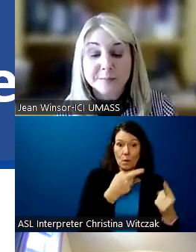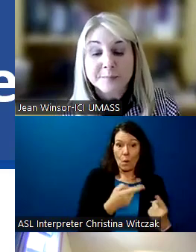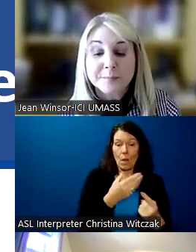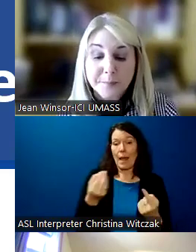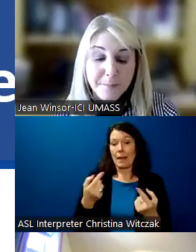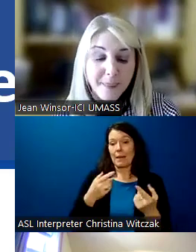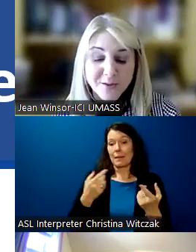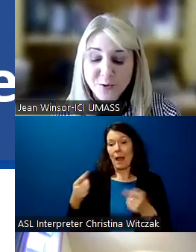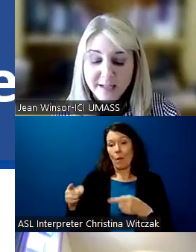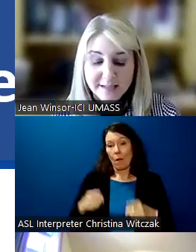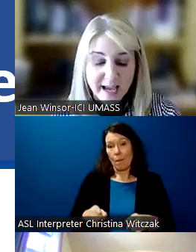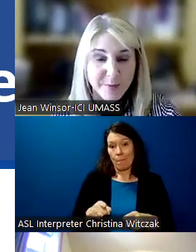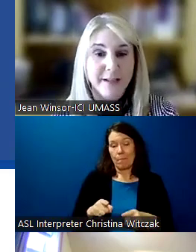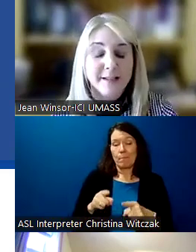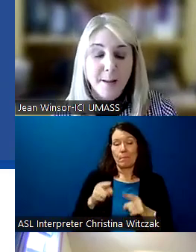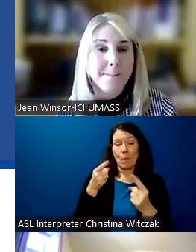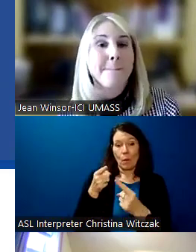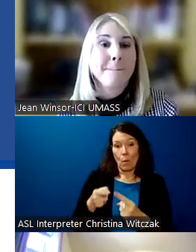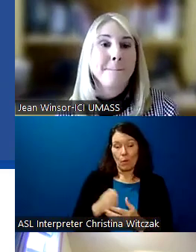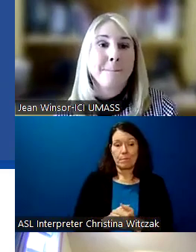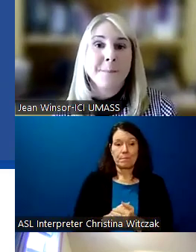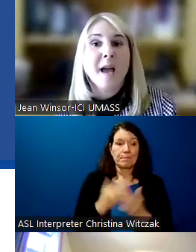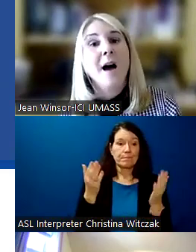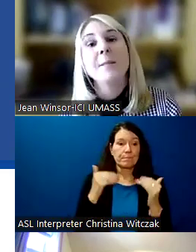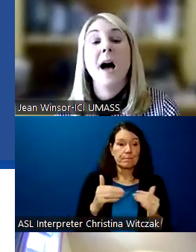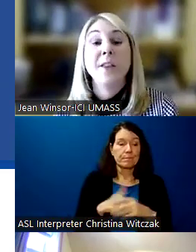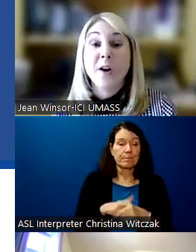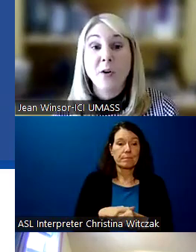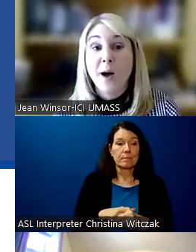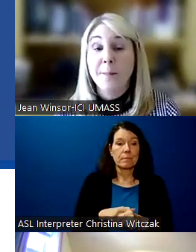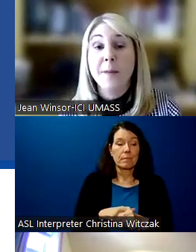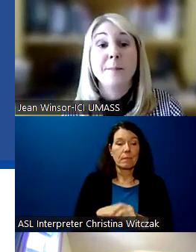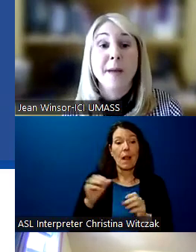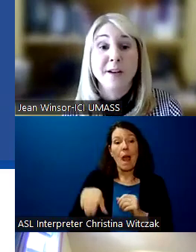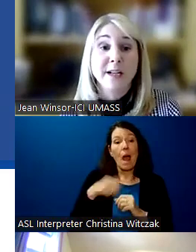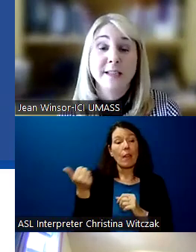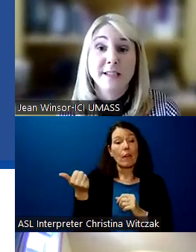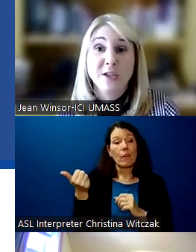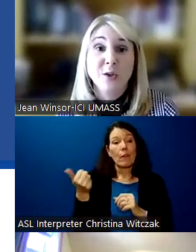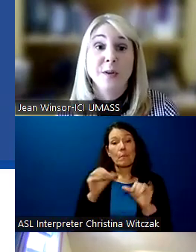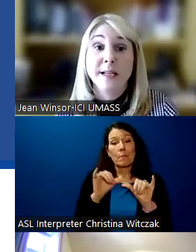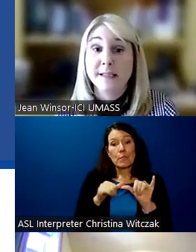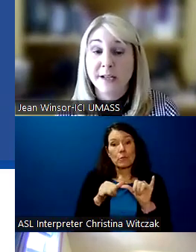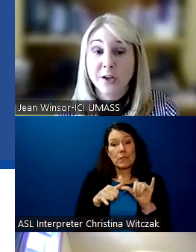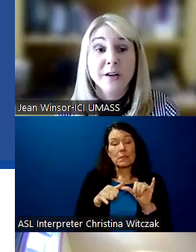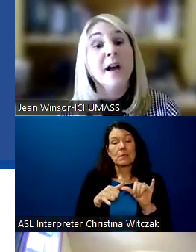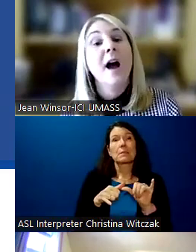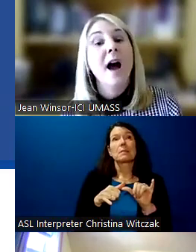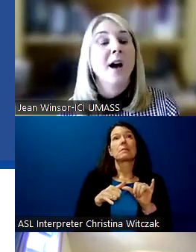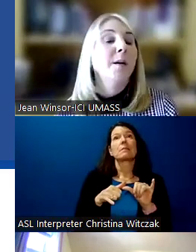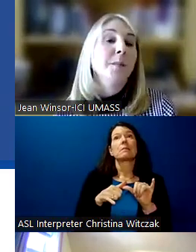slide. And so next slide, please. Other outcome metrics to